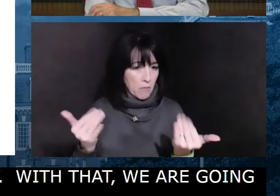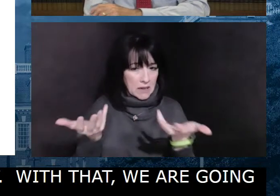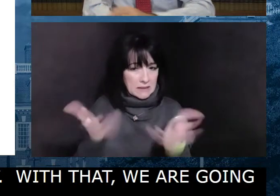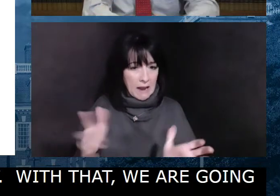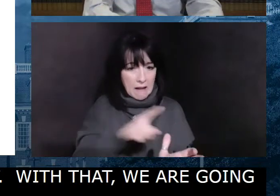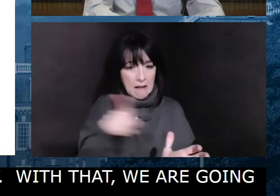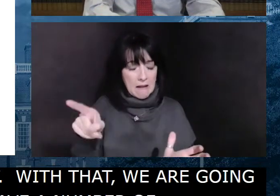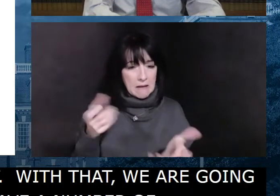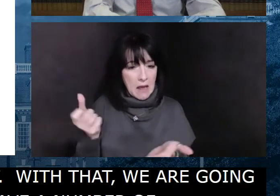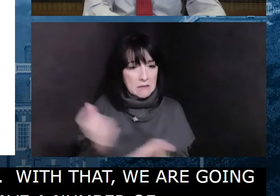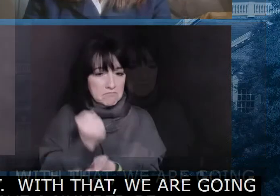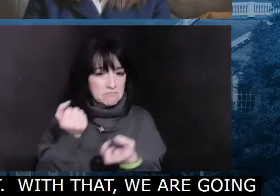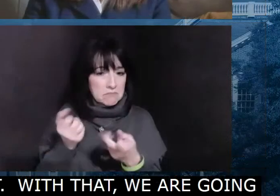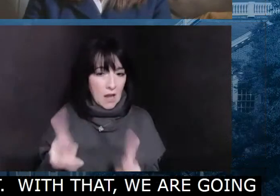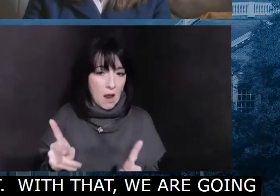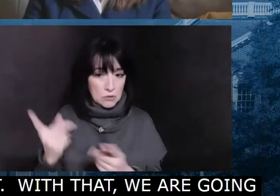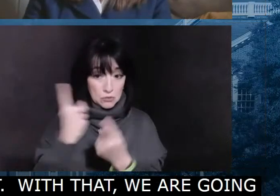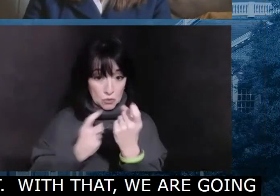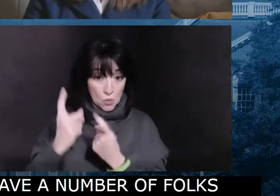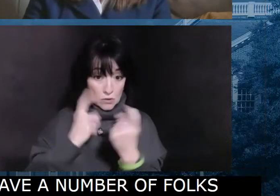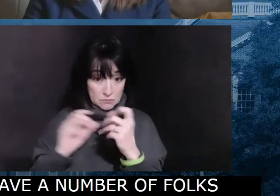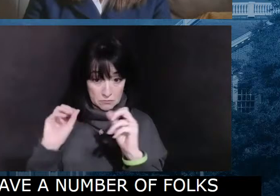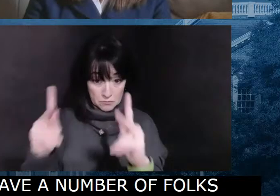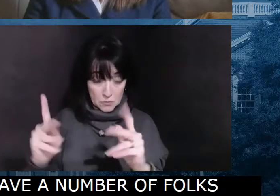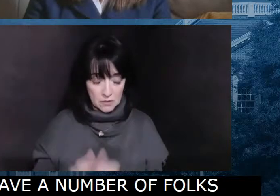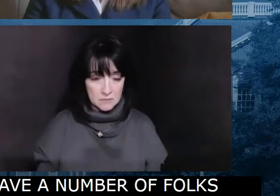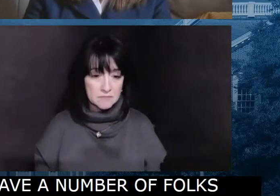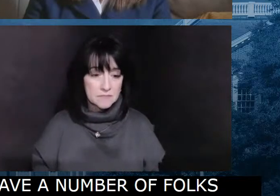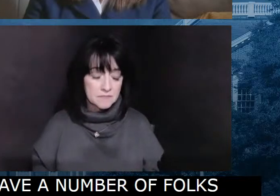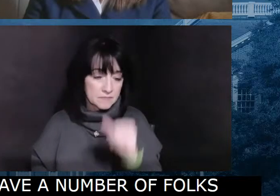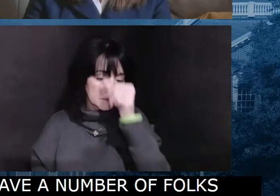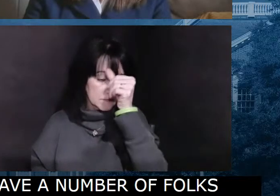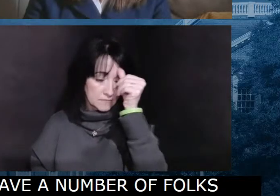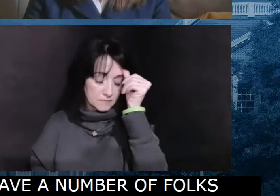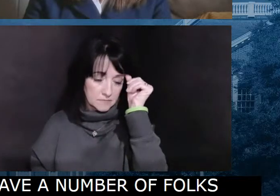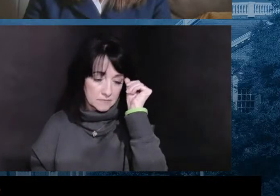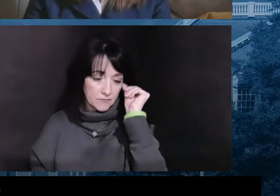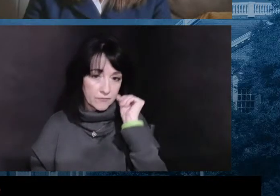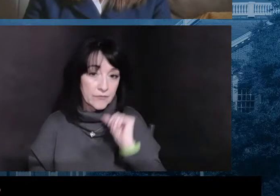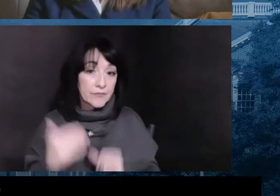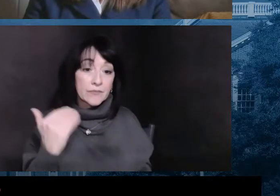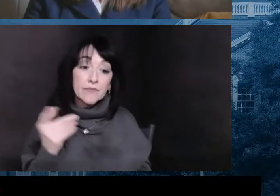All right, first we'll go to Meredith Newman with the News Journal.